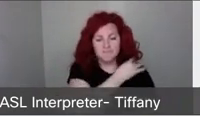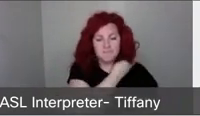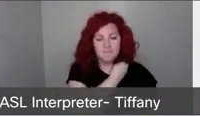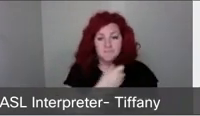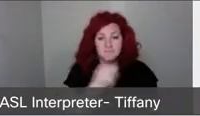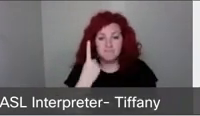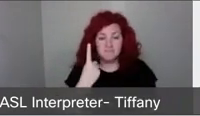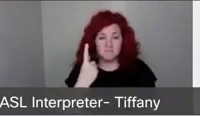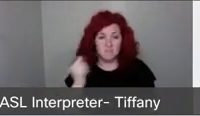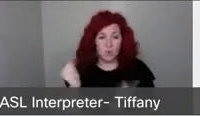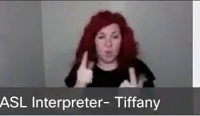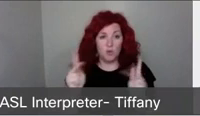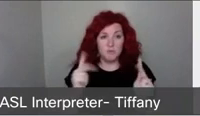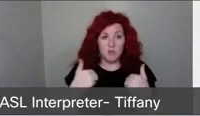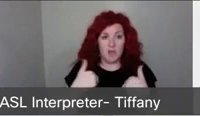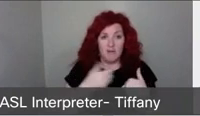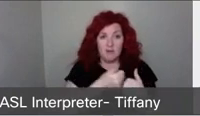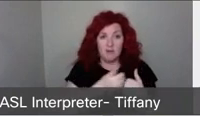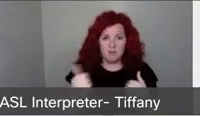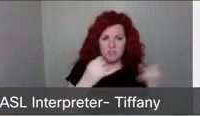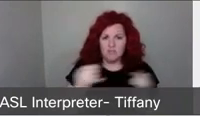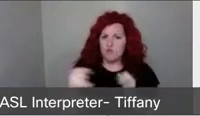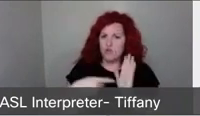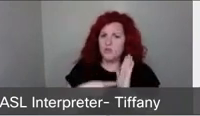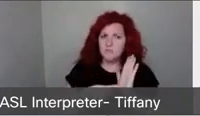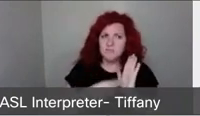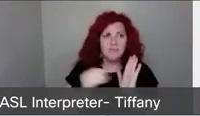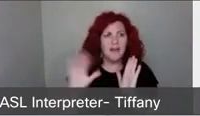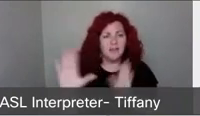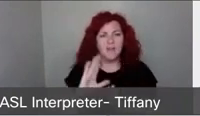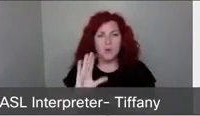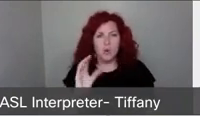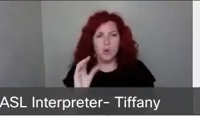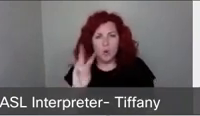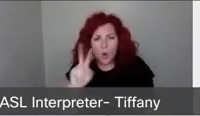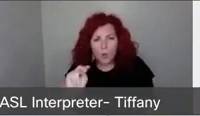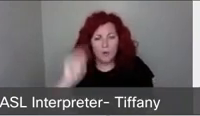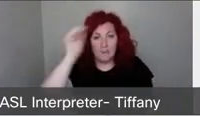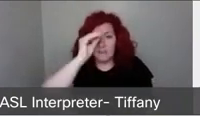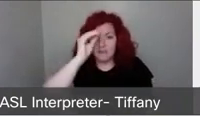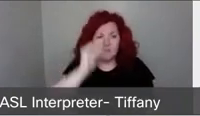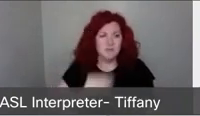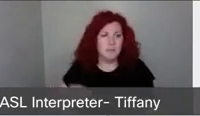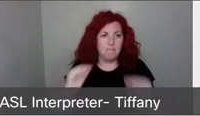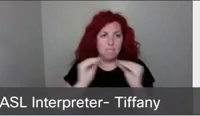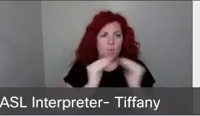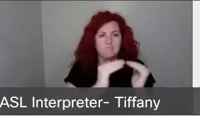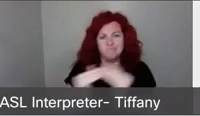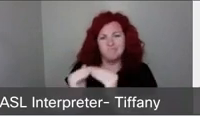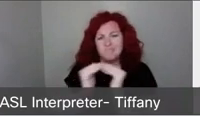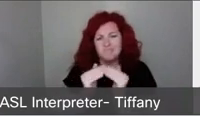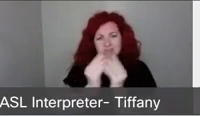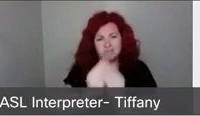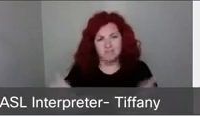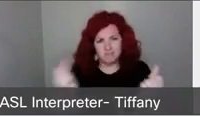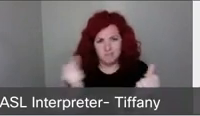constituencies to have their own representation and their own voice, you could bring a more equitable solution to this